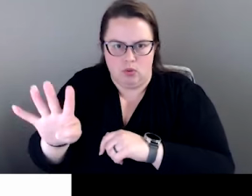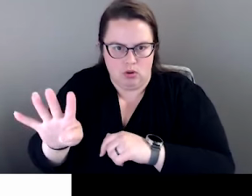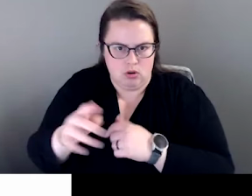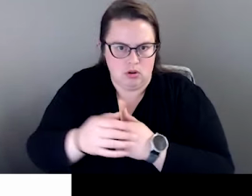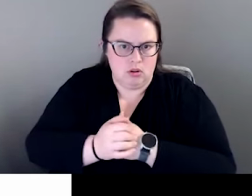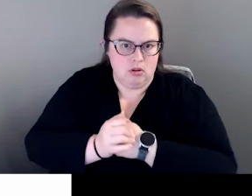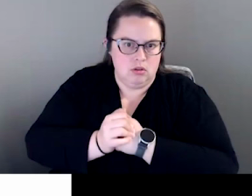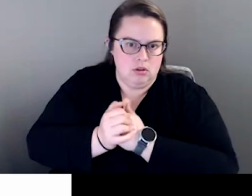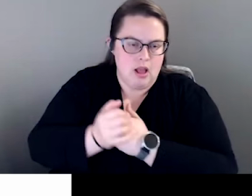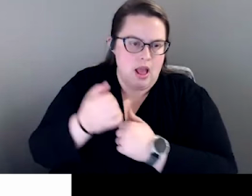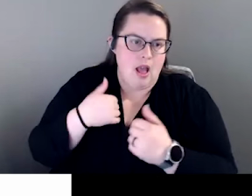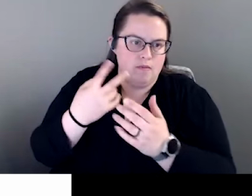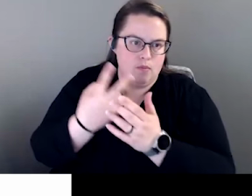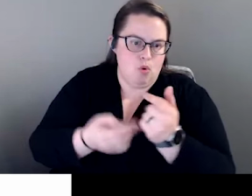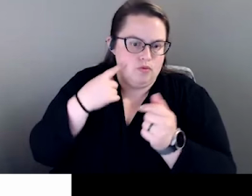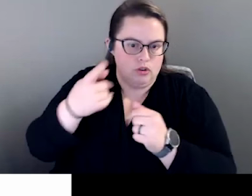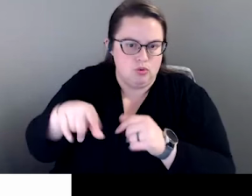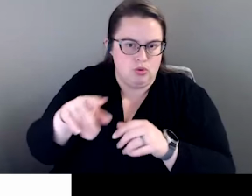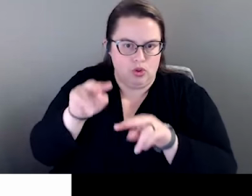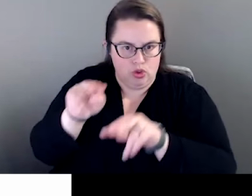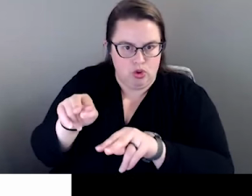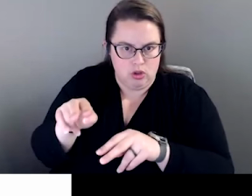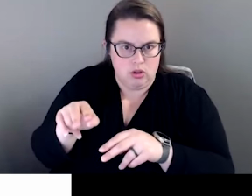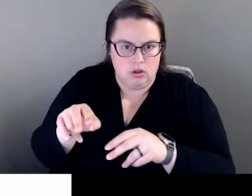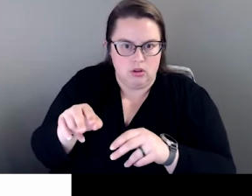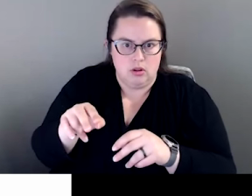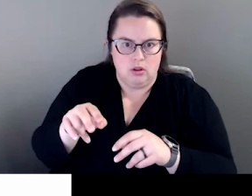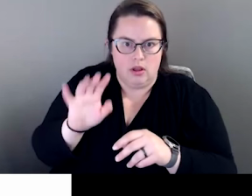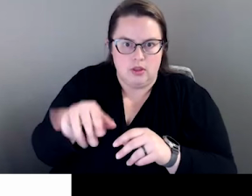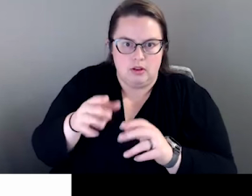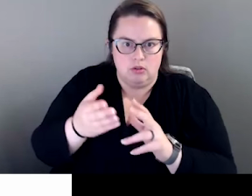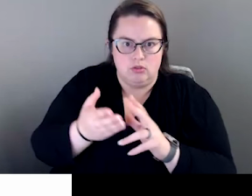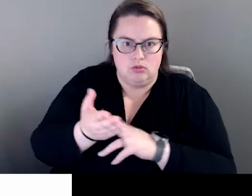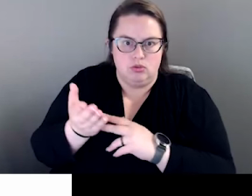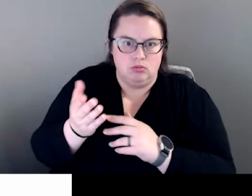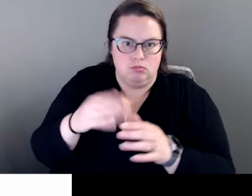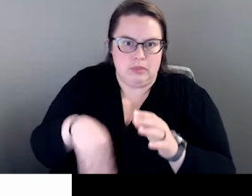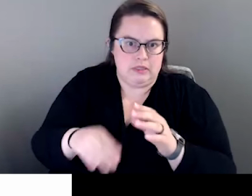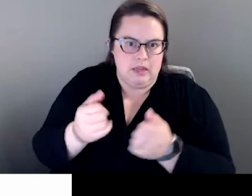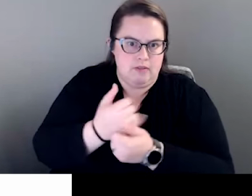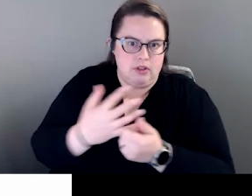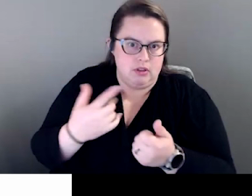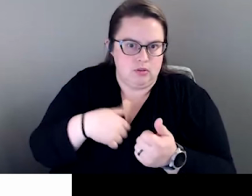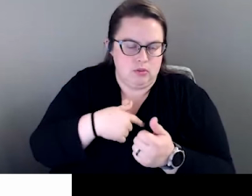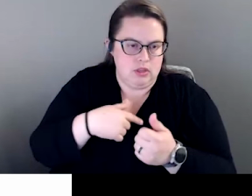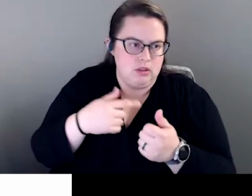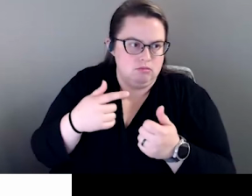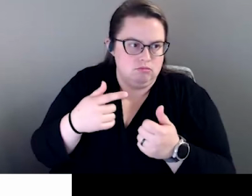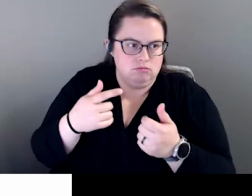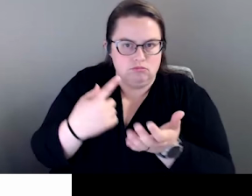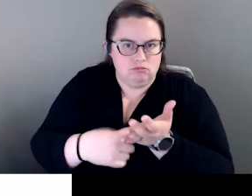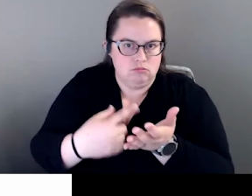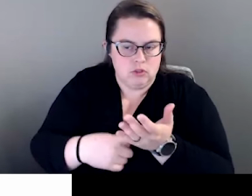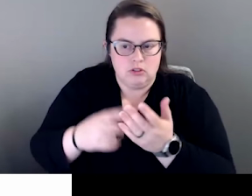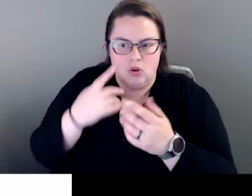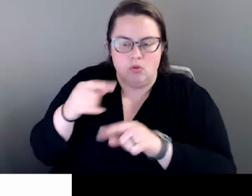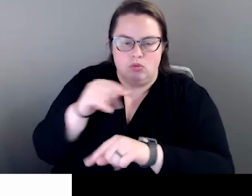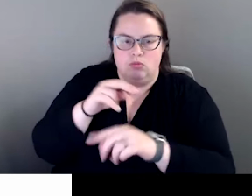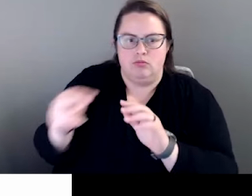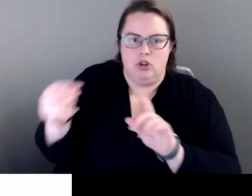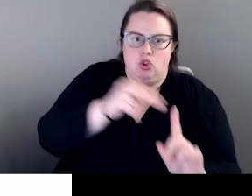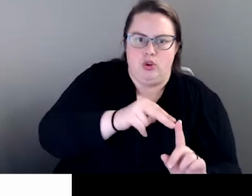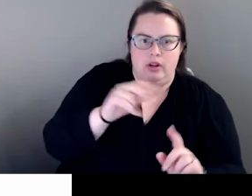all to look at, and it goes through pretty much everything that we've talked about. So if you want more information, refer back to our ARs. I do have